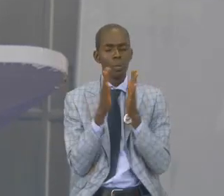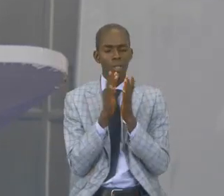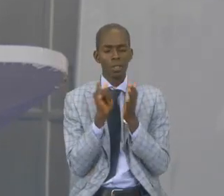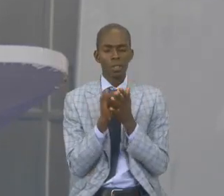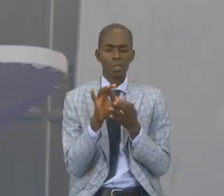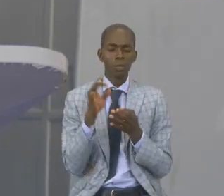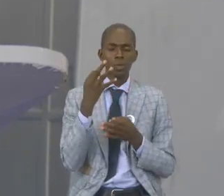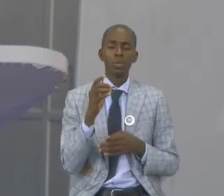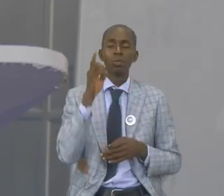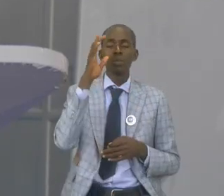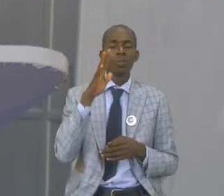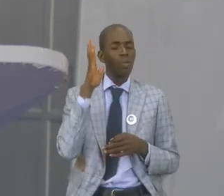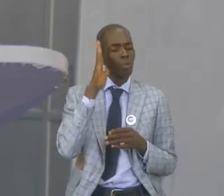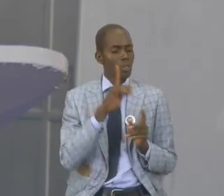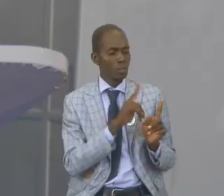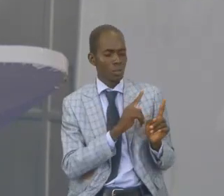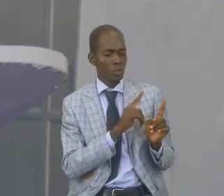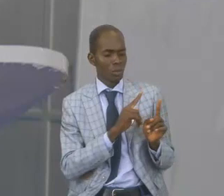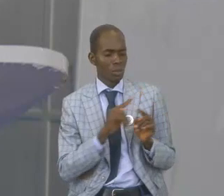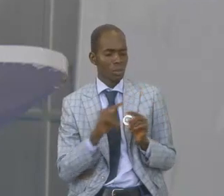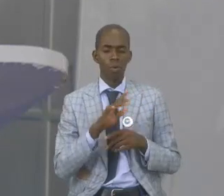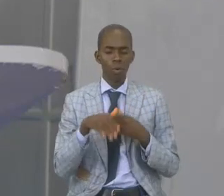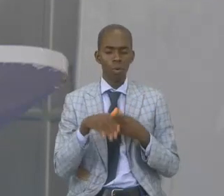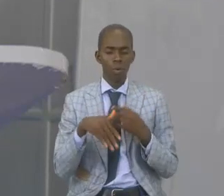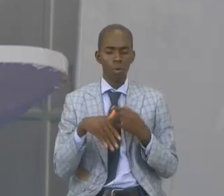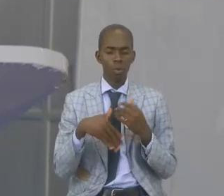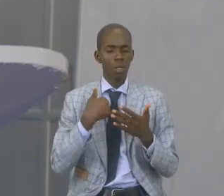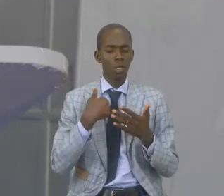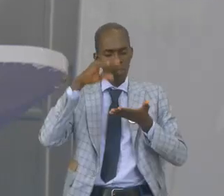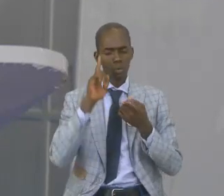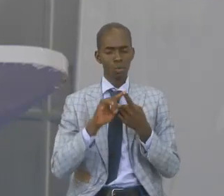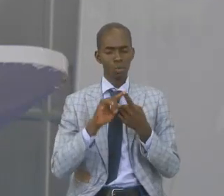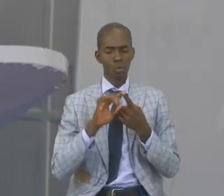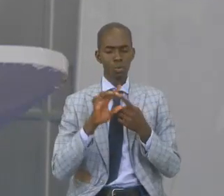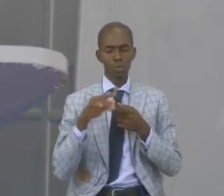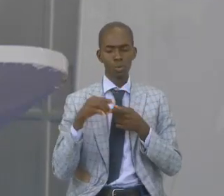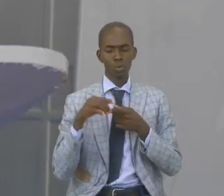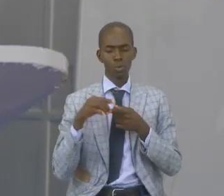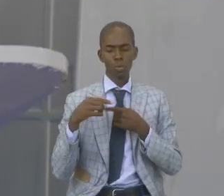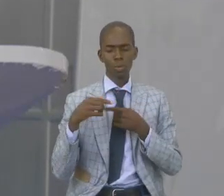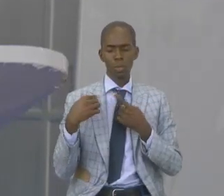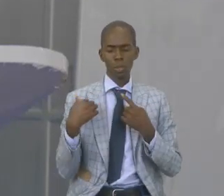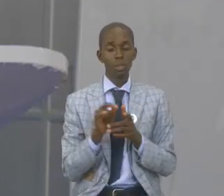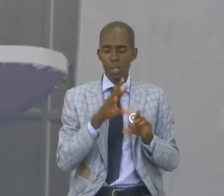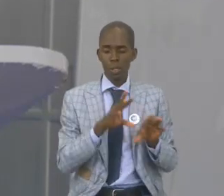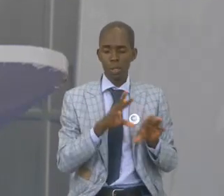transfer them to your very heart. Lord, I'm coming out of this Impact Academy.